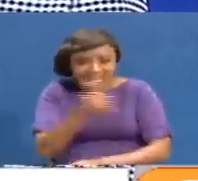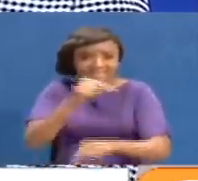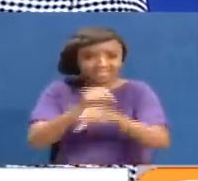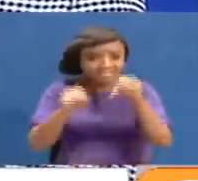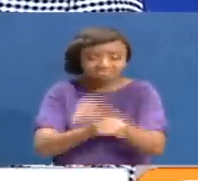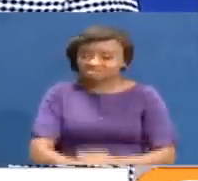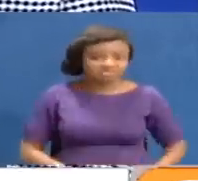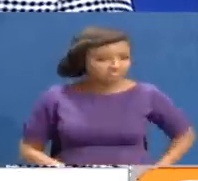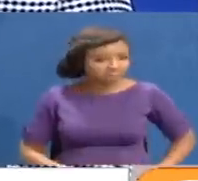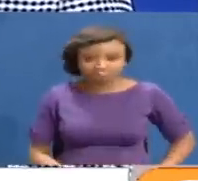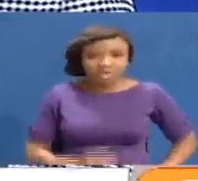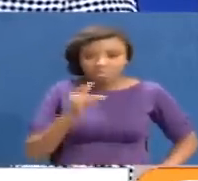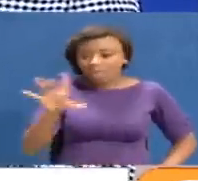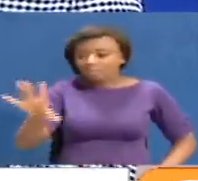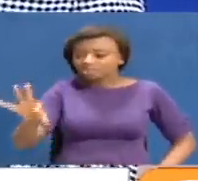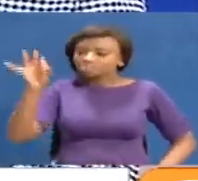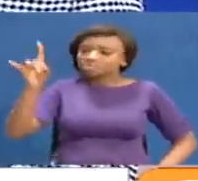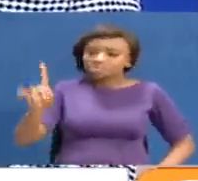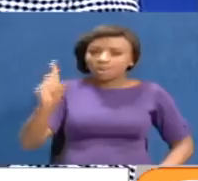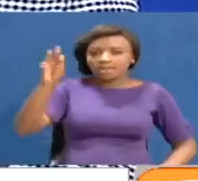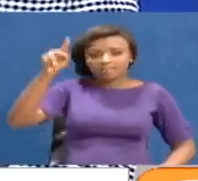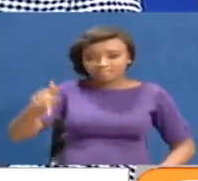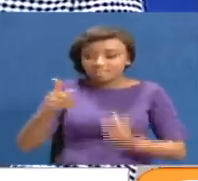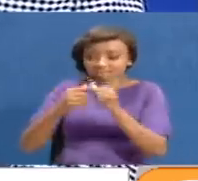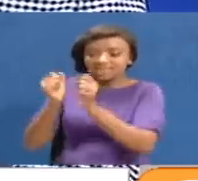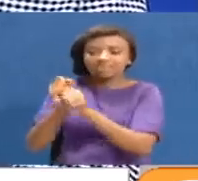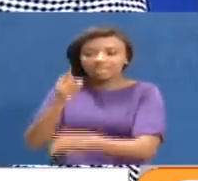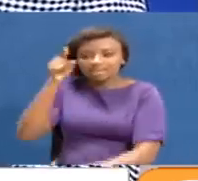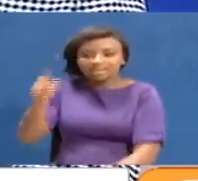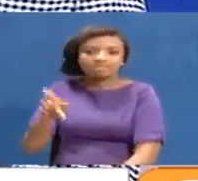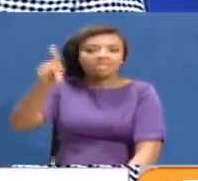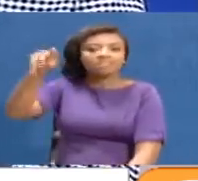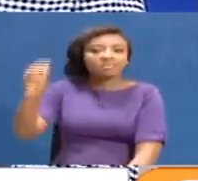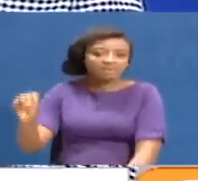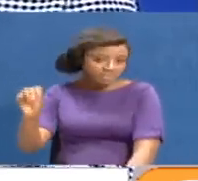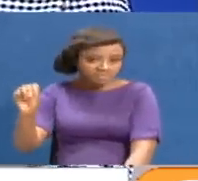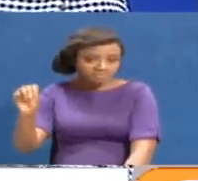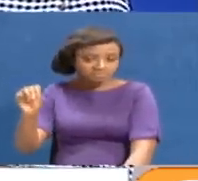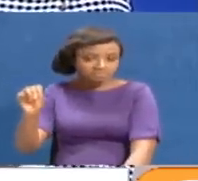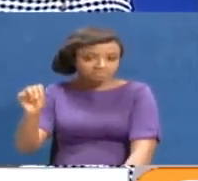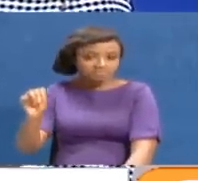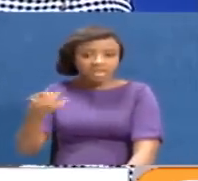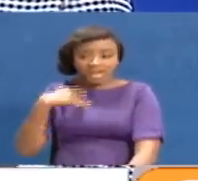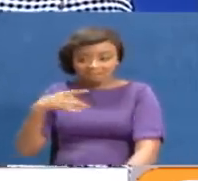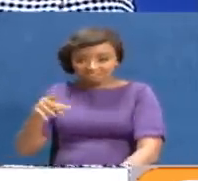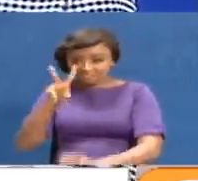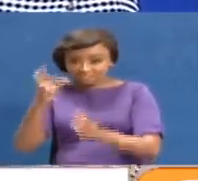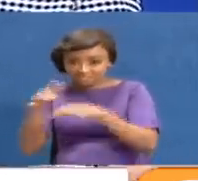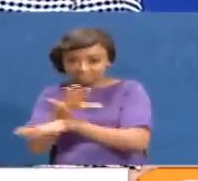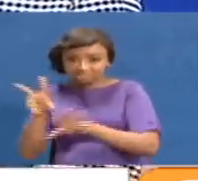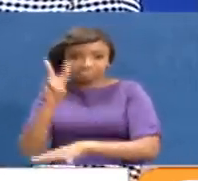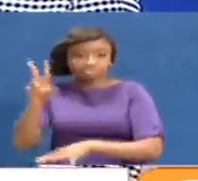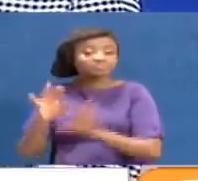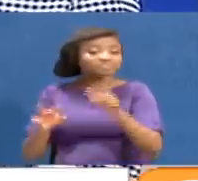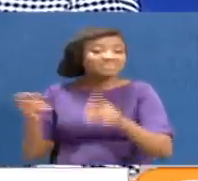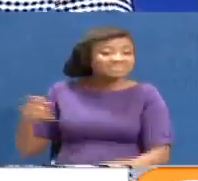because we are picking one of the members of parliament, making him the prime minister with two deputies. Salary